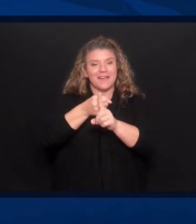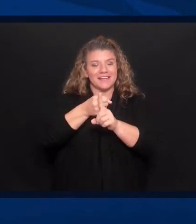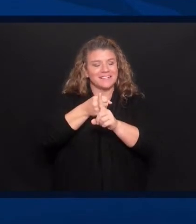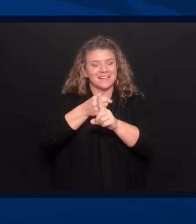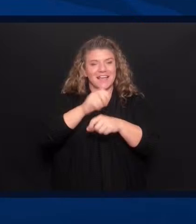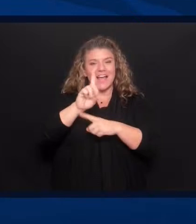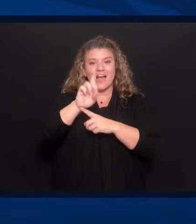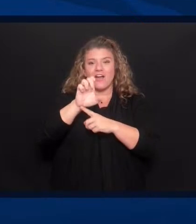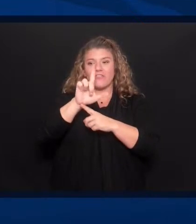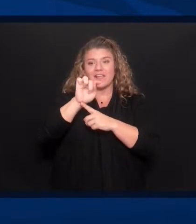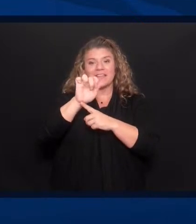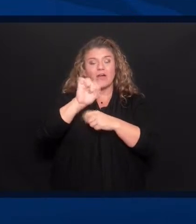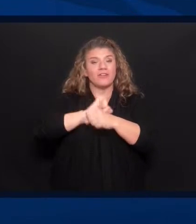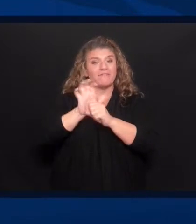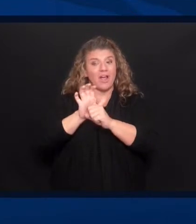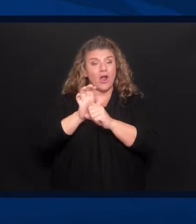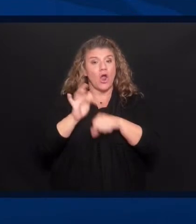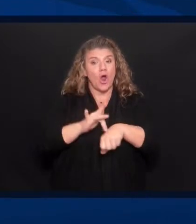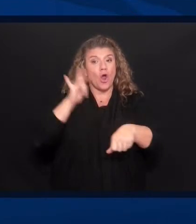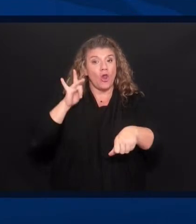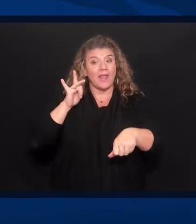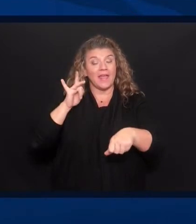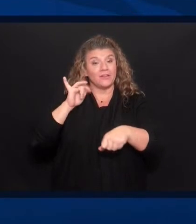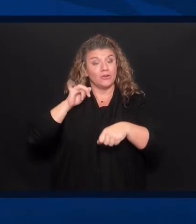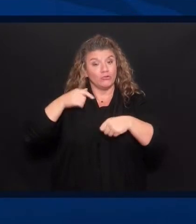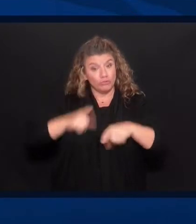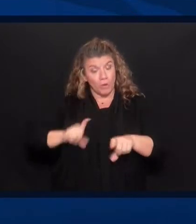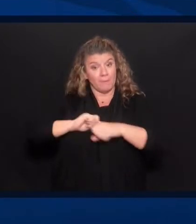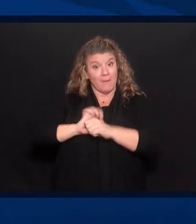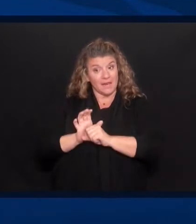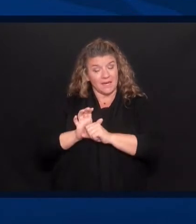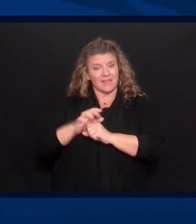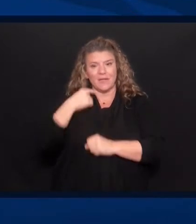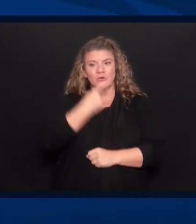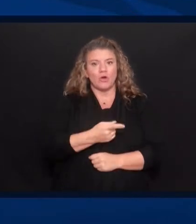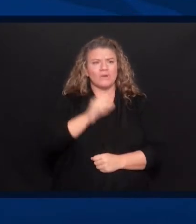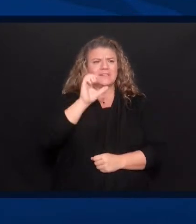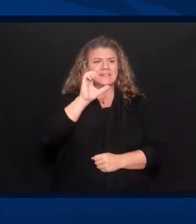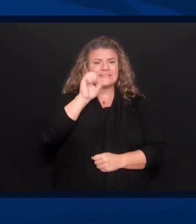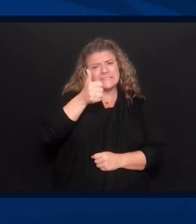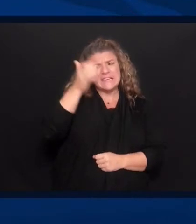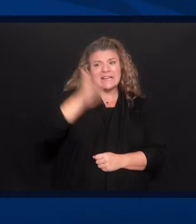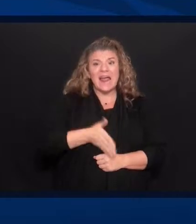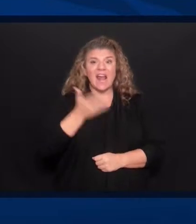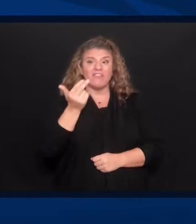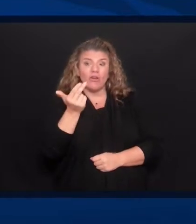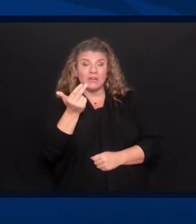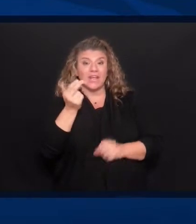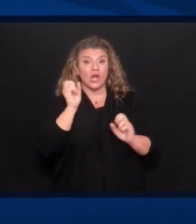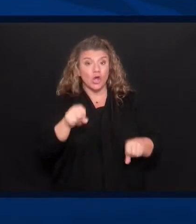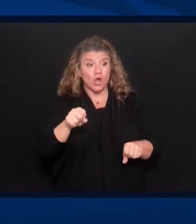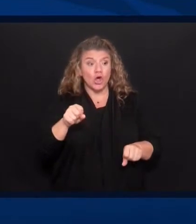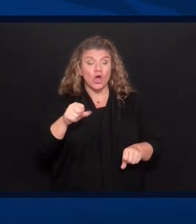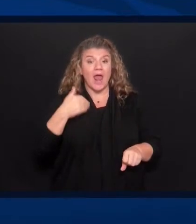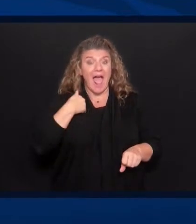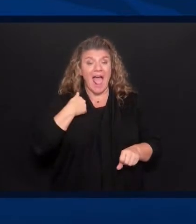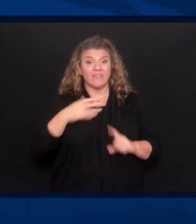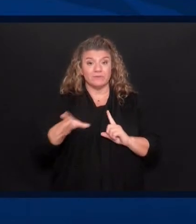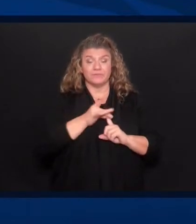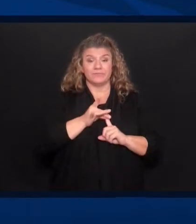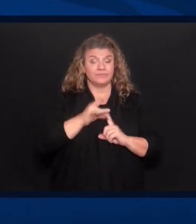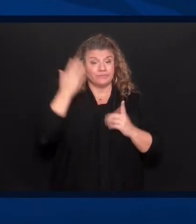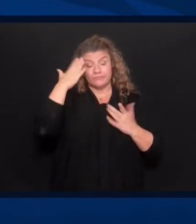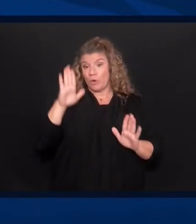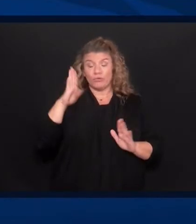Delta variant. Early in the pandemic, we were told that 2 out of 3 people may be asymptomatic. It seems that with Delta that